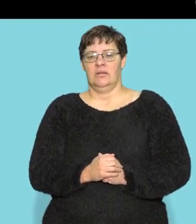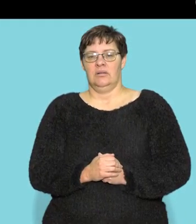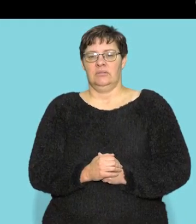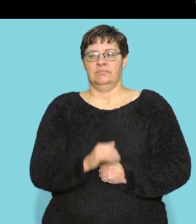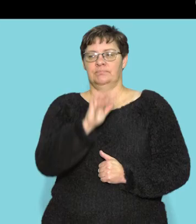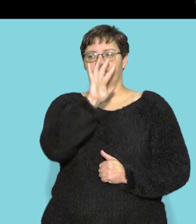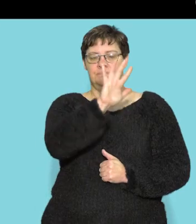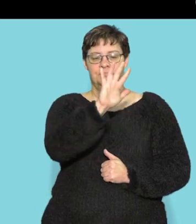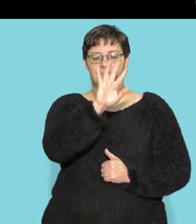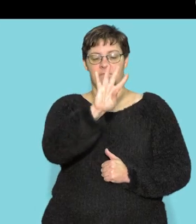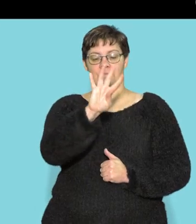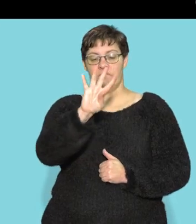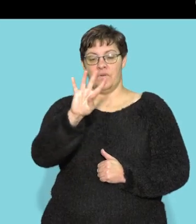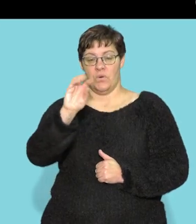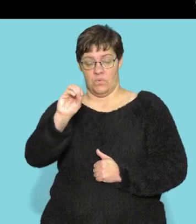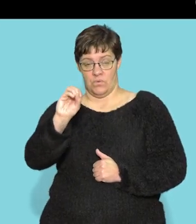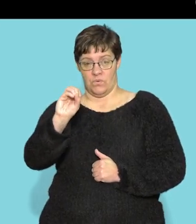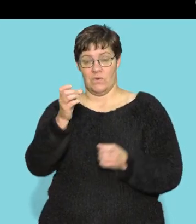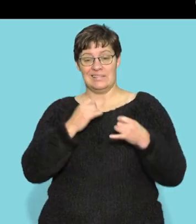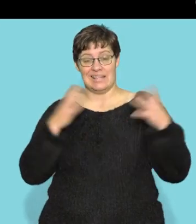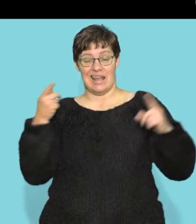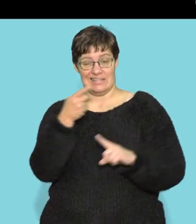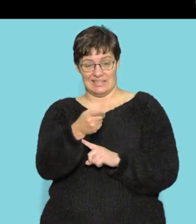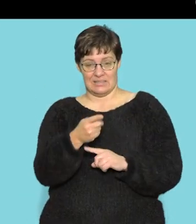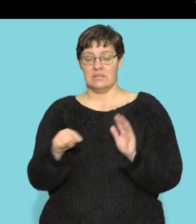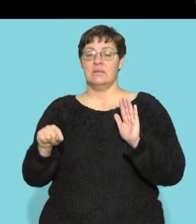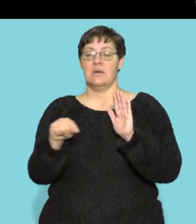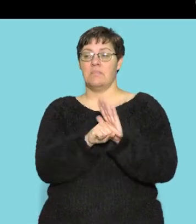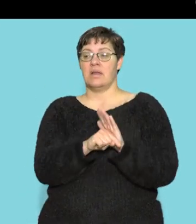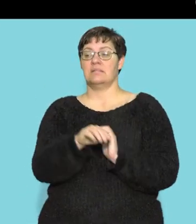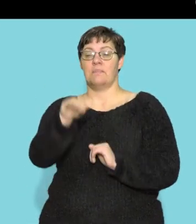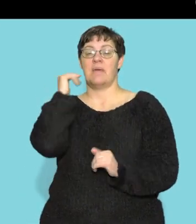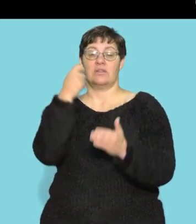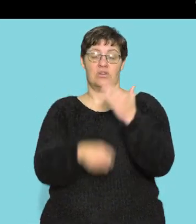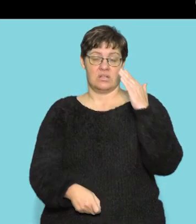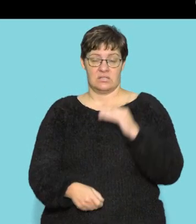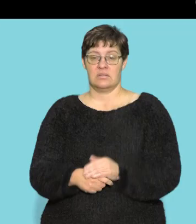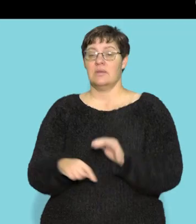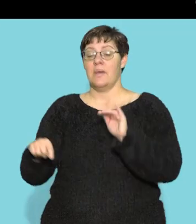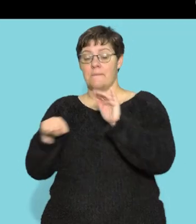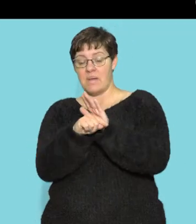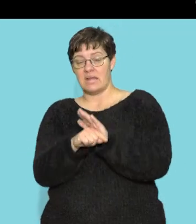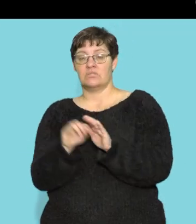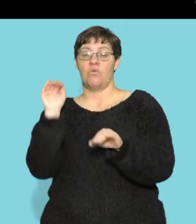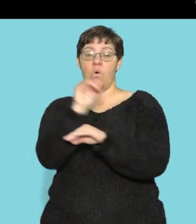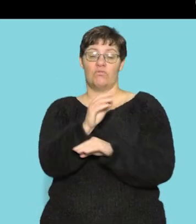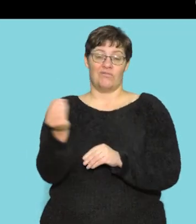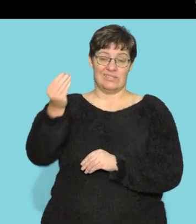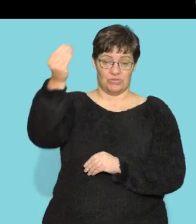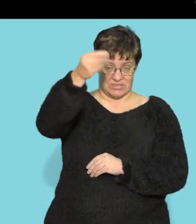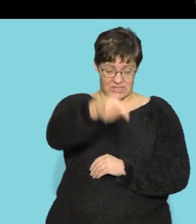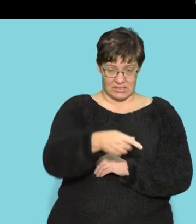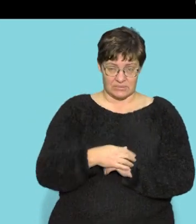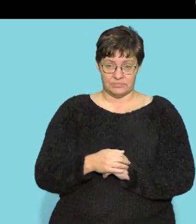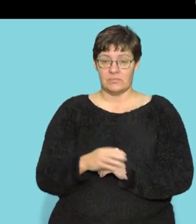we say 5,440, which was my starting figure, minus the bank charge, minus the interest on overdraft,